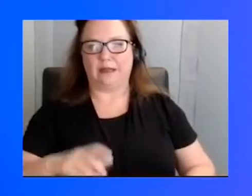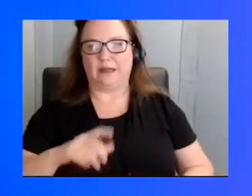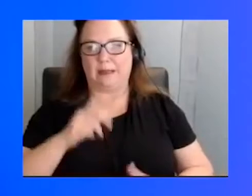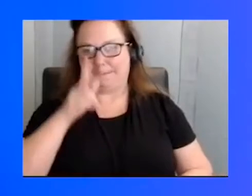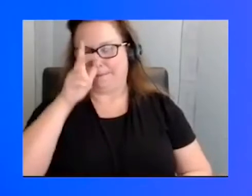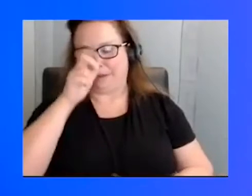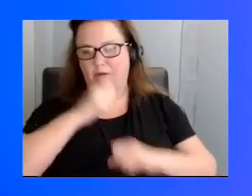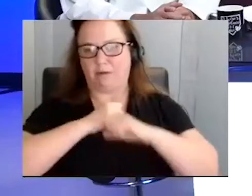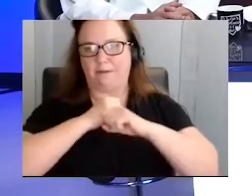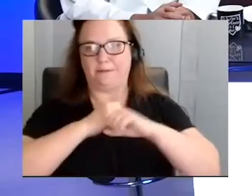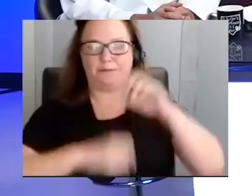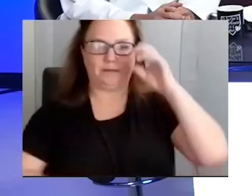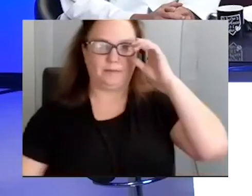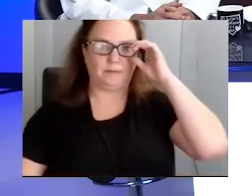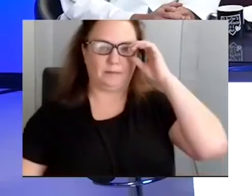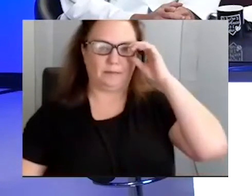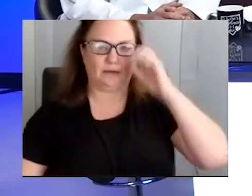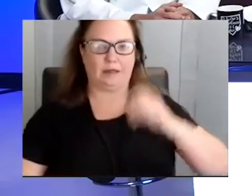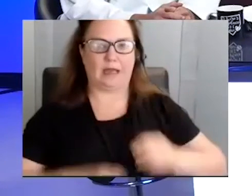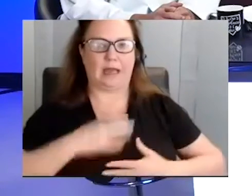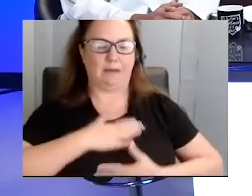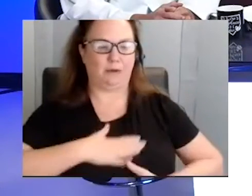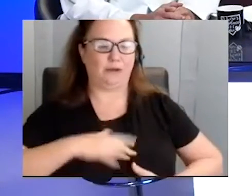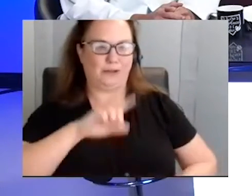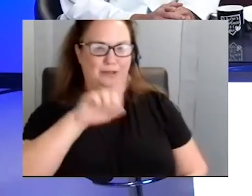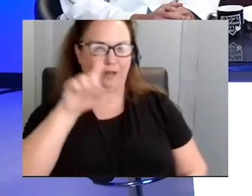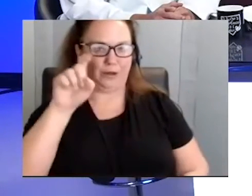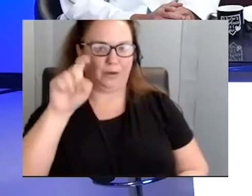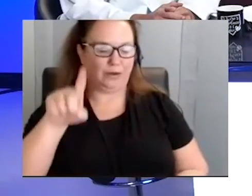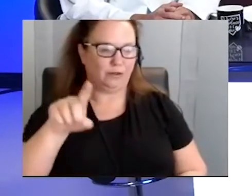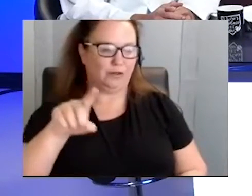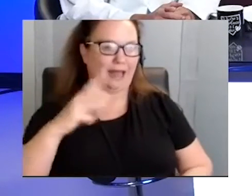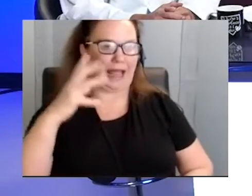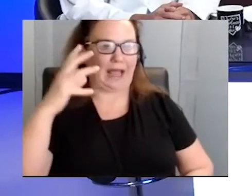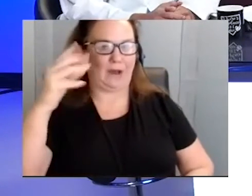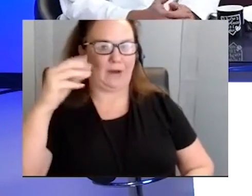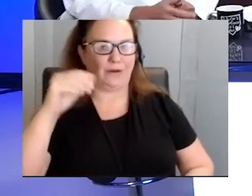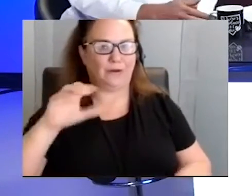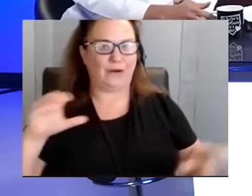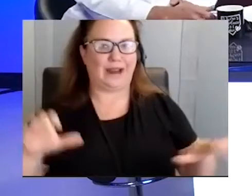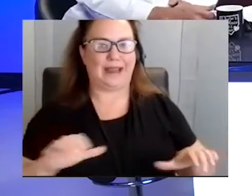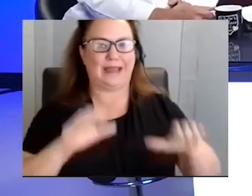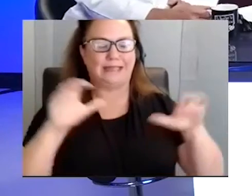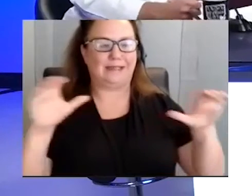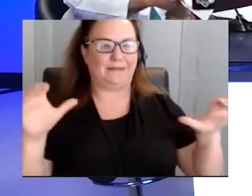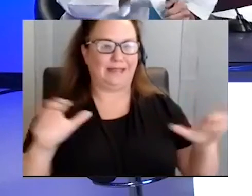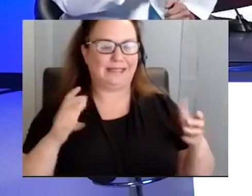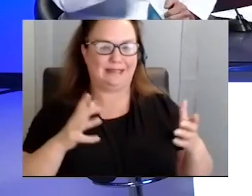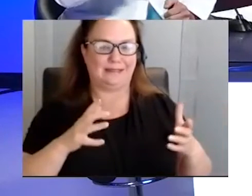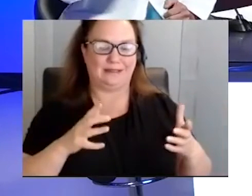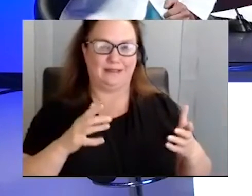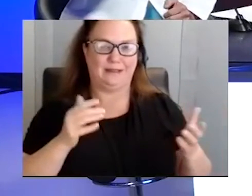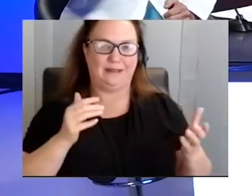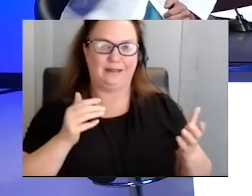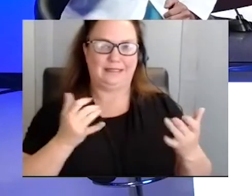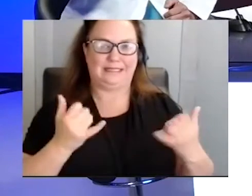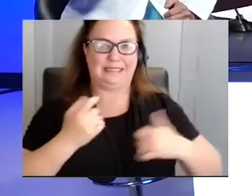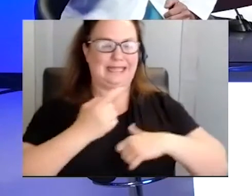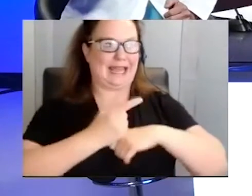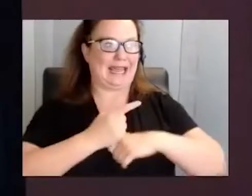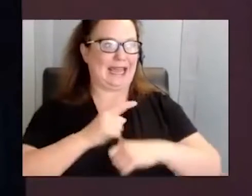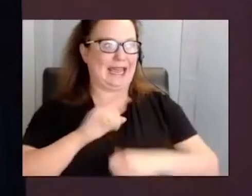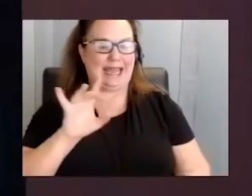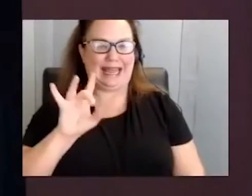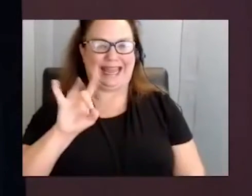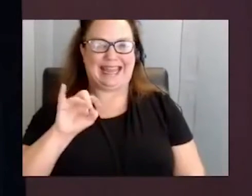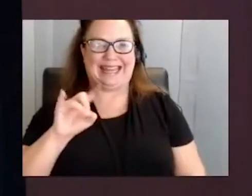really appreciate this question because it's talking about outdoor activities really as we're approaching today I think it's supposed to be in the high